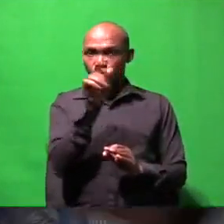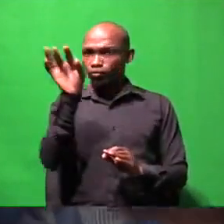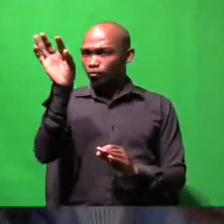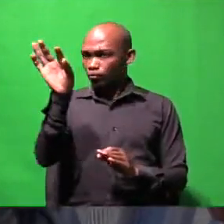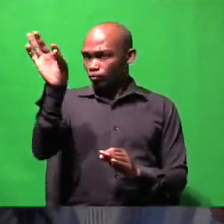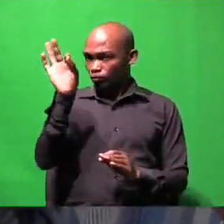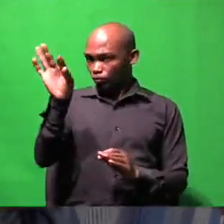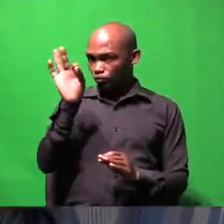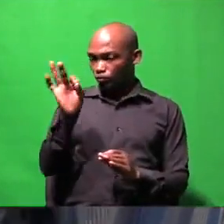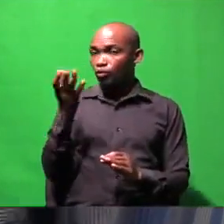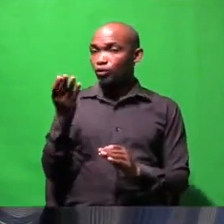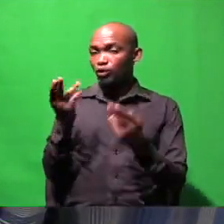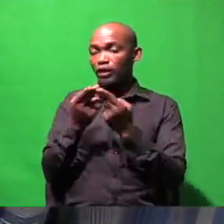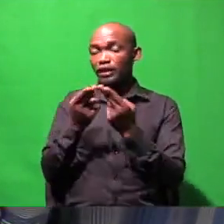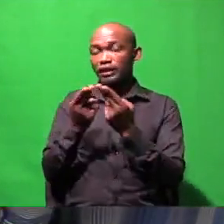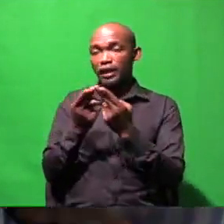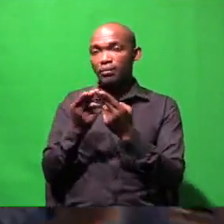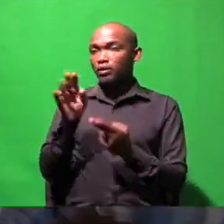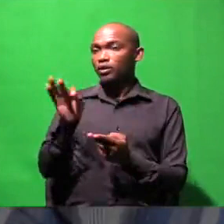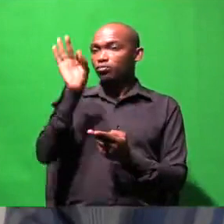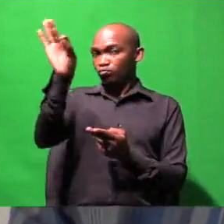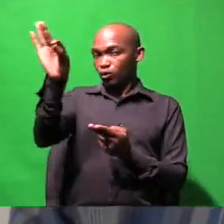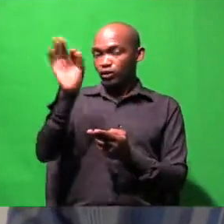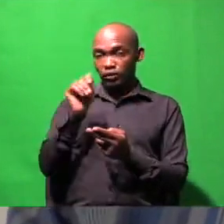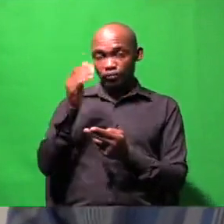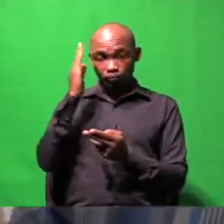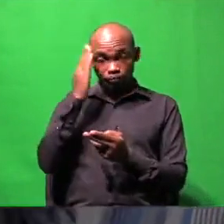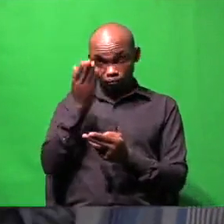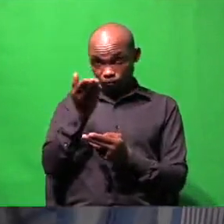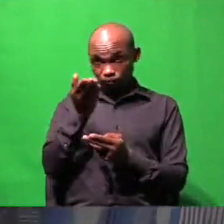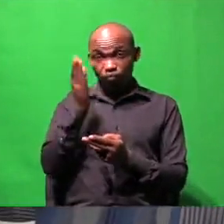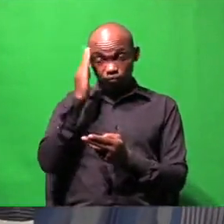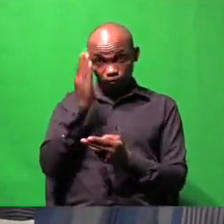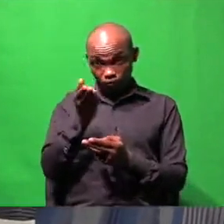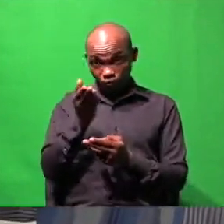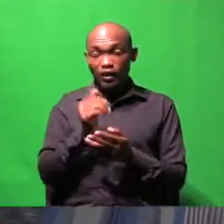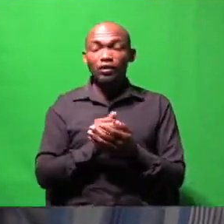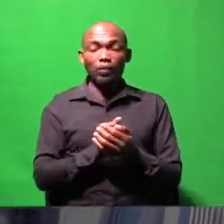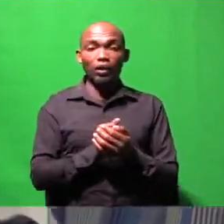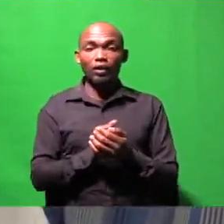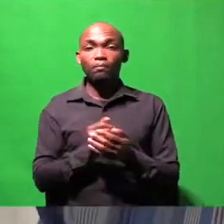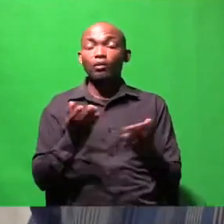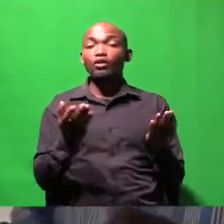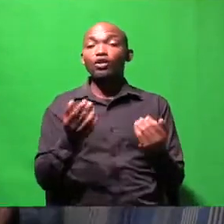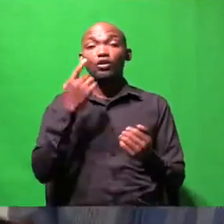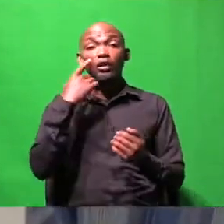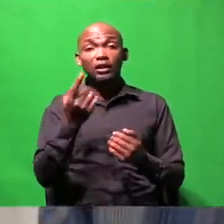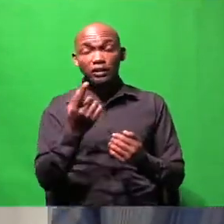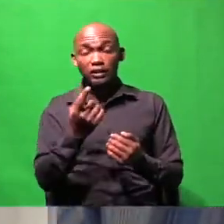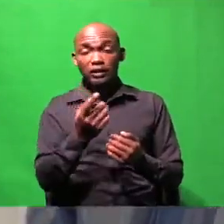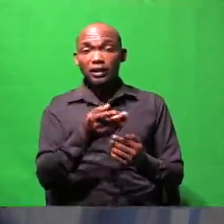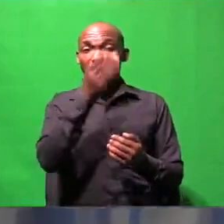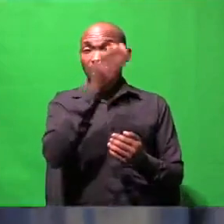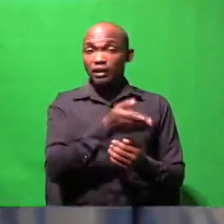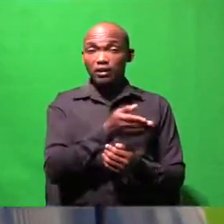we match the postulates of Dalton atomic theory and the one which modified.